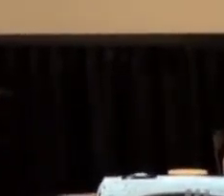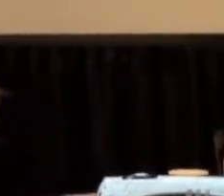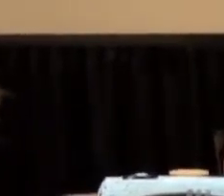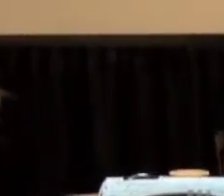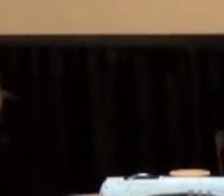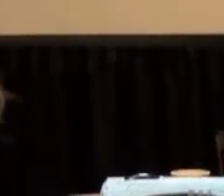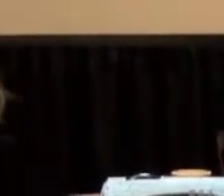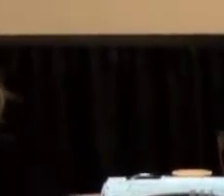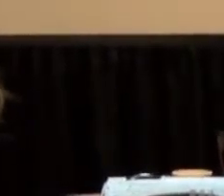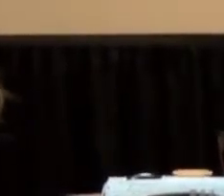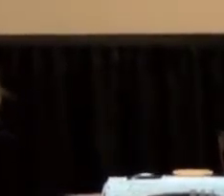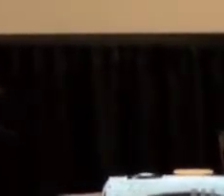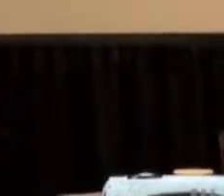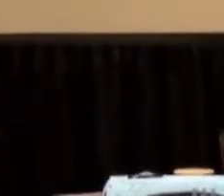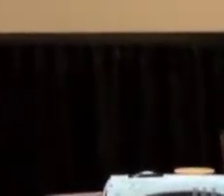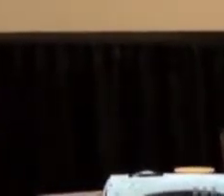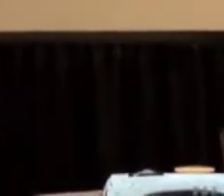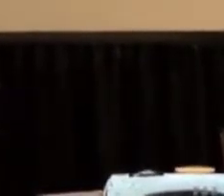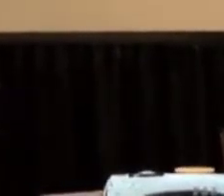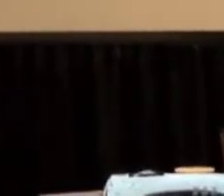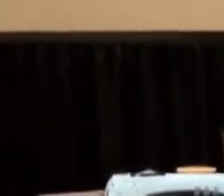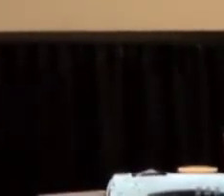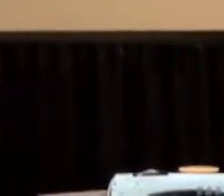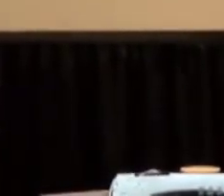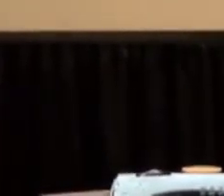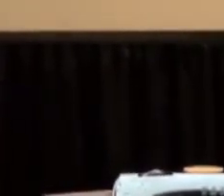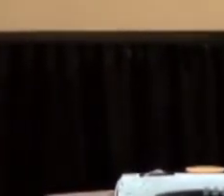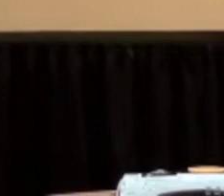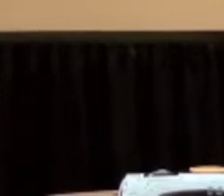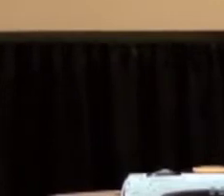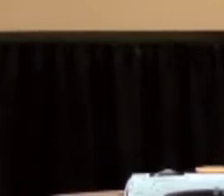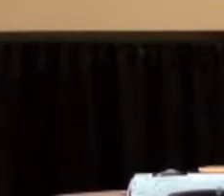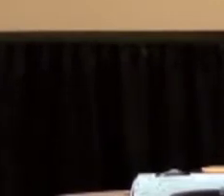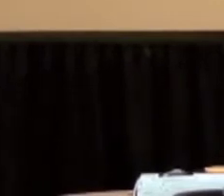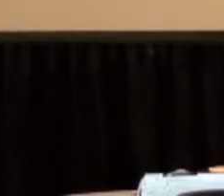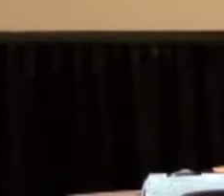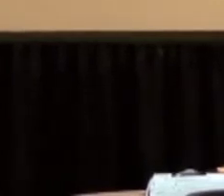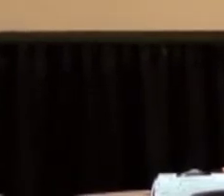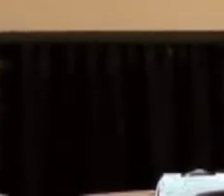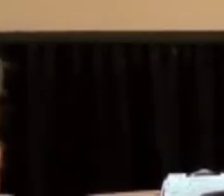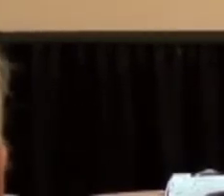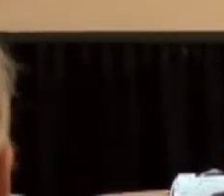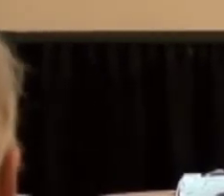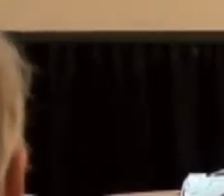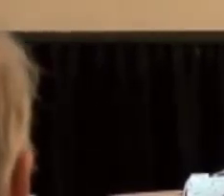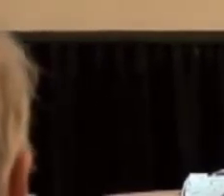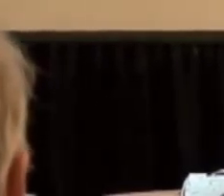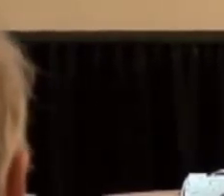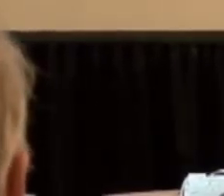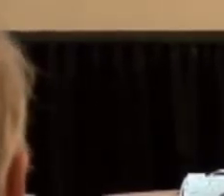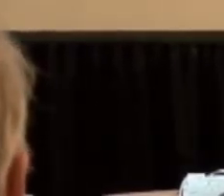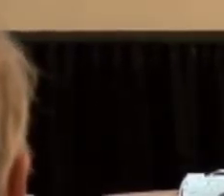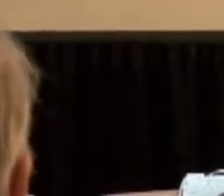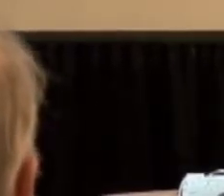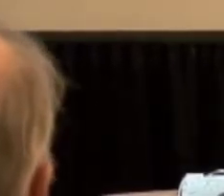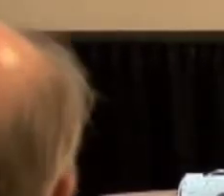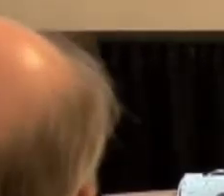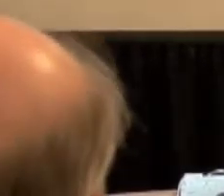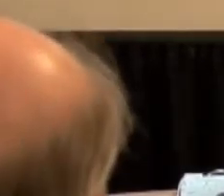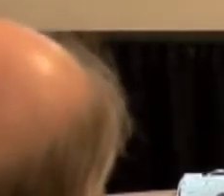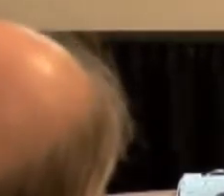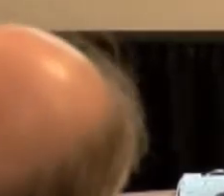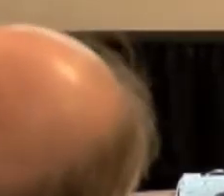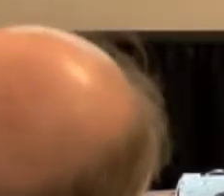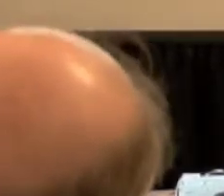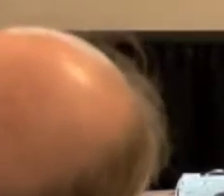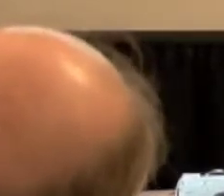not coming back to Chicago that I know of, but I'm accessible online. And I also have some little flyers if you are